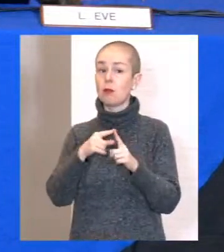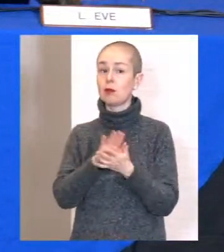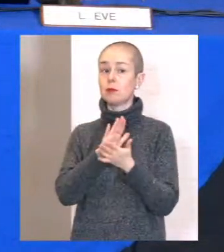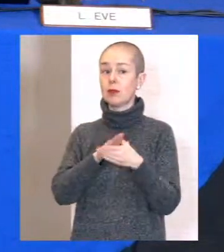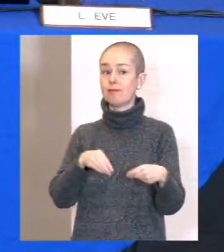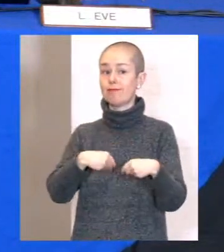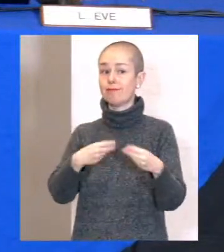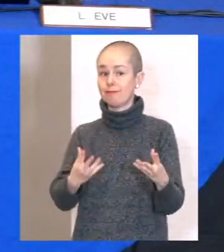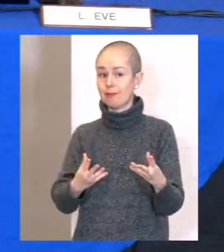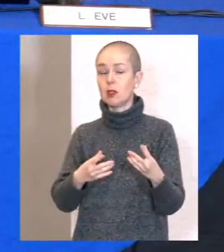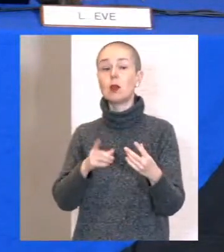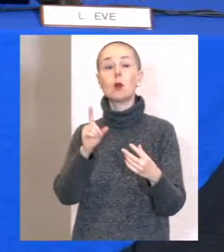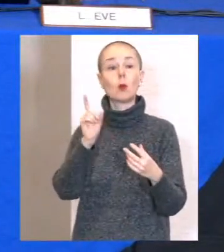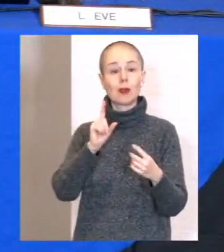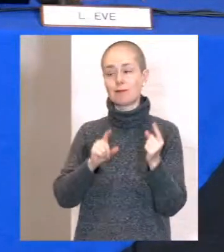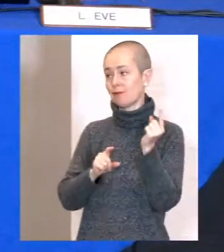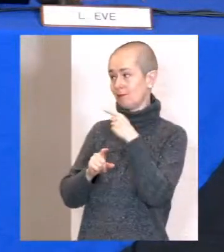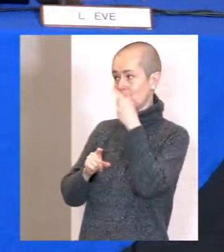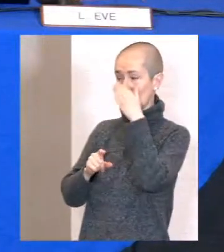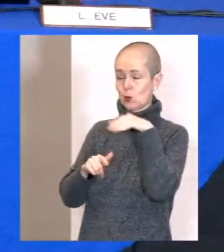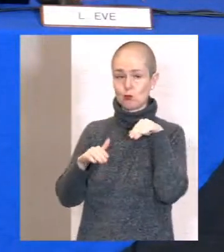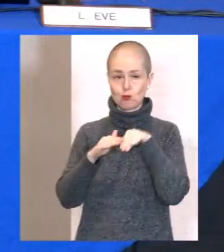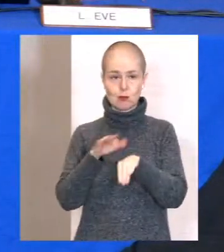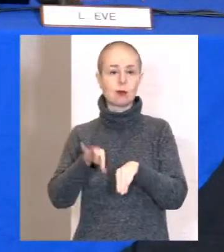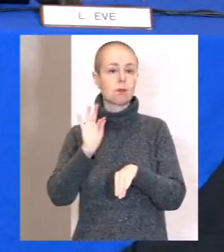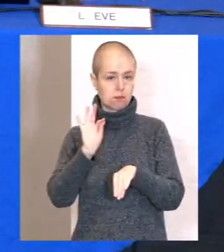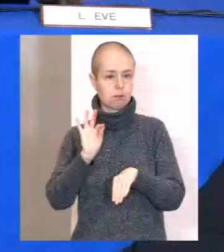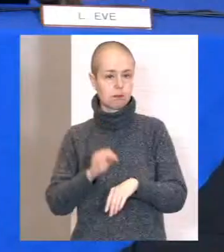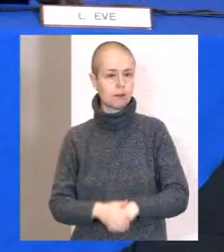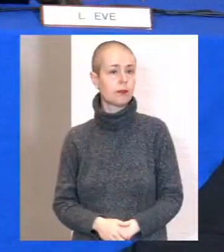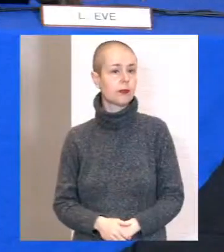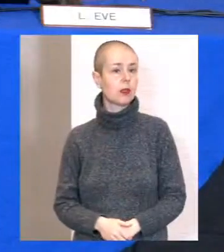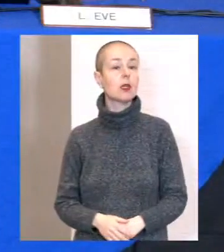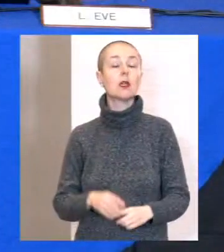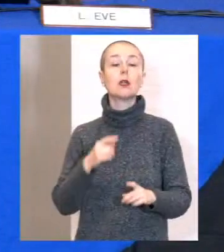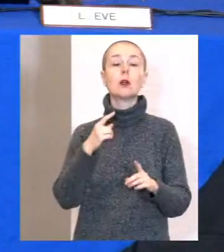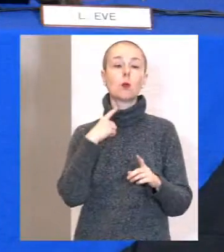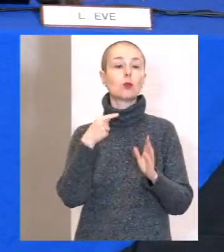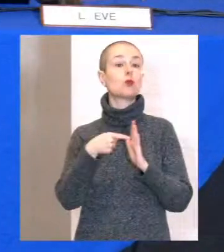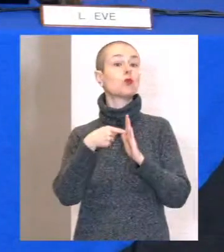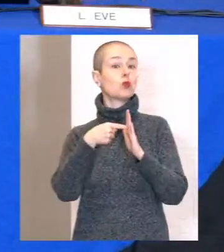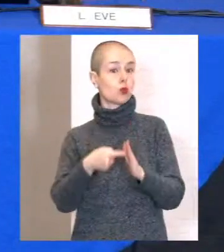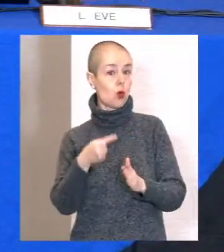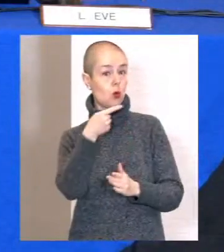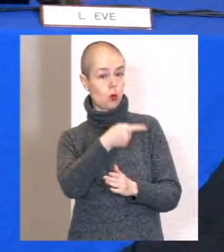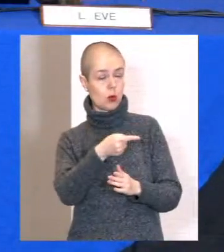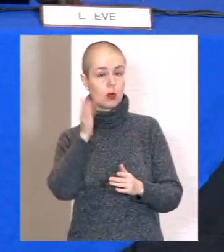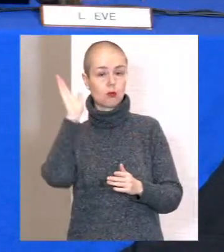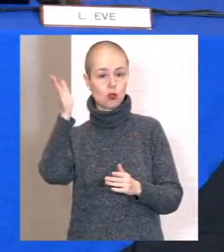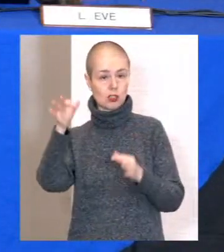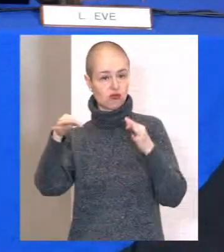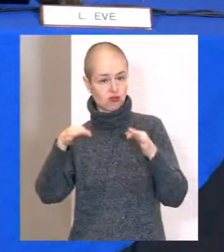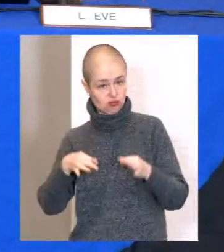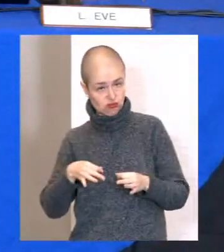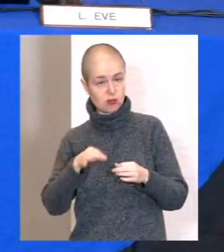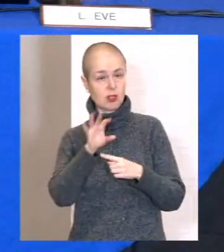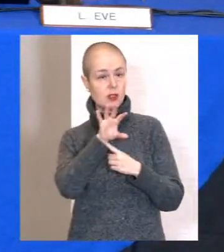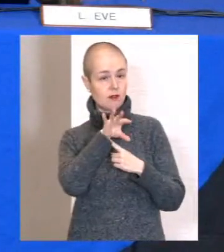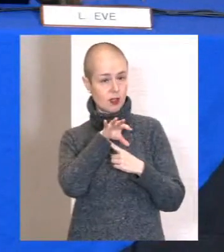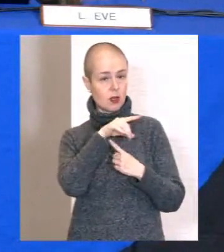can be found at the entrance to this hearing room. We will also shortly show a presentation describing the